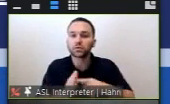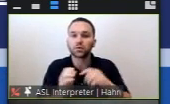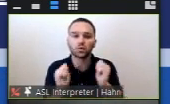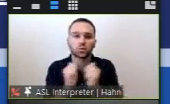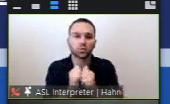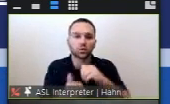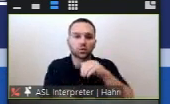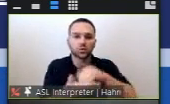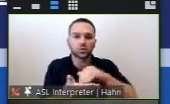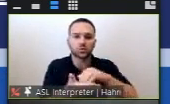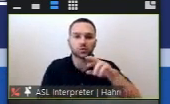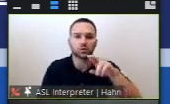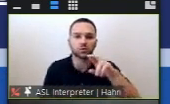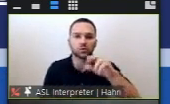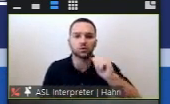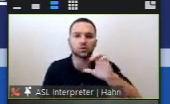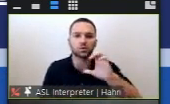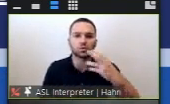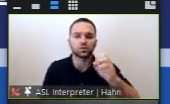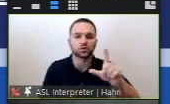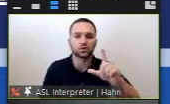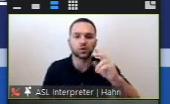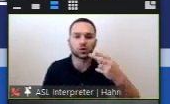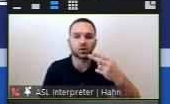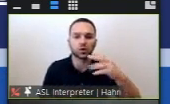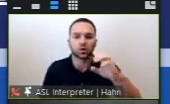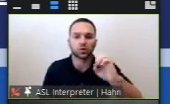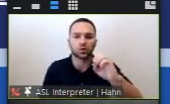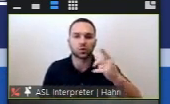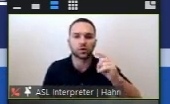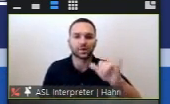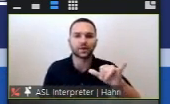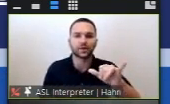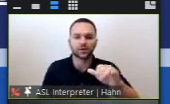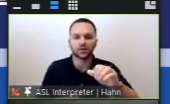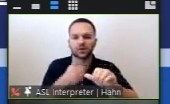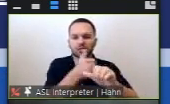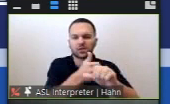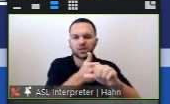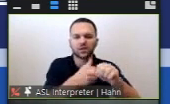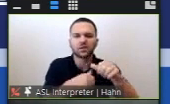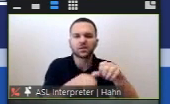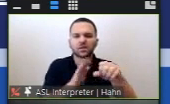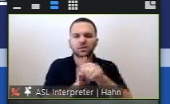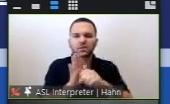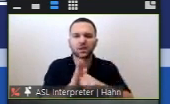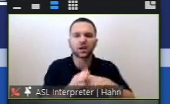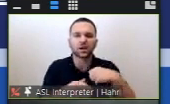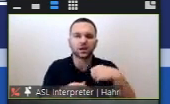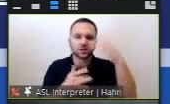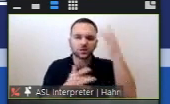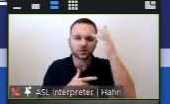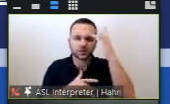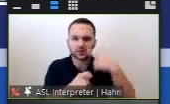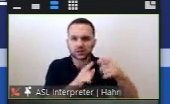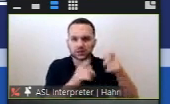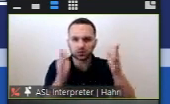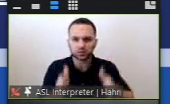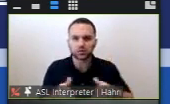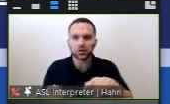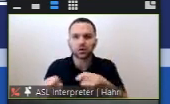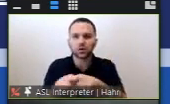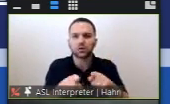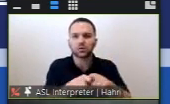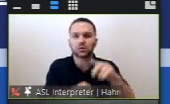state epidemiologist at CDPHE. And then we will have Heather Roth as well, the immunization branch chief, the Division of Disease Control and